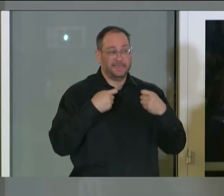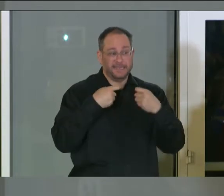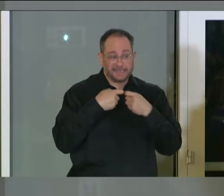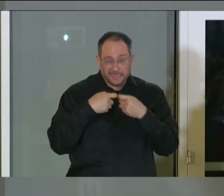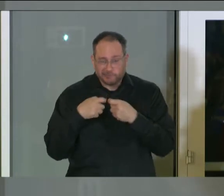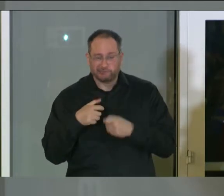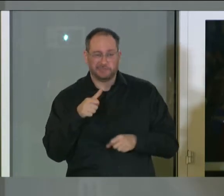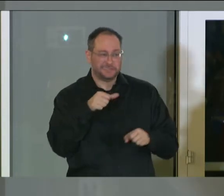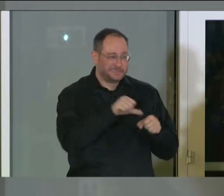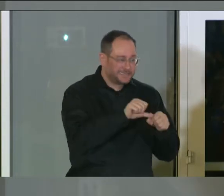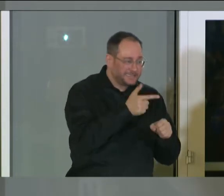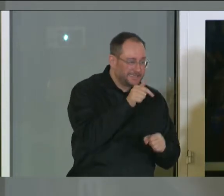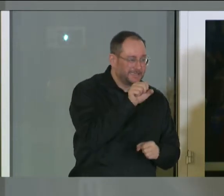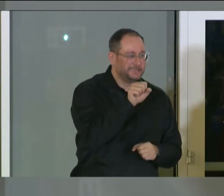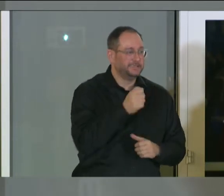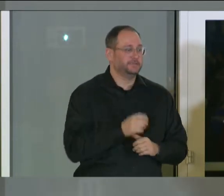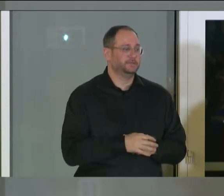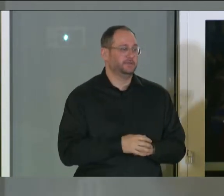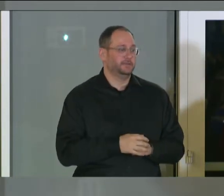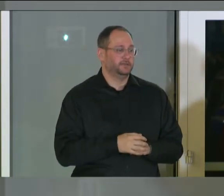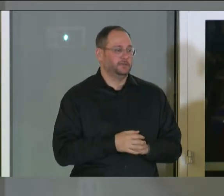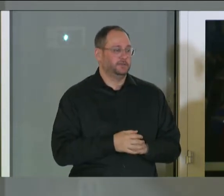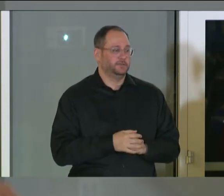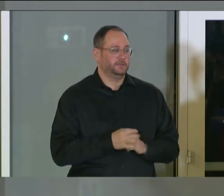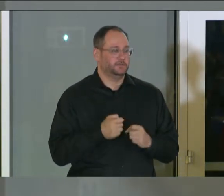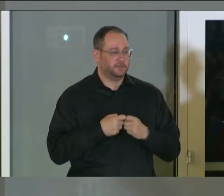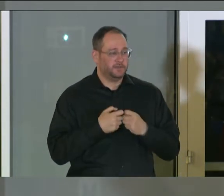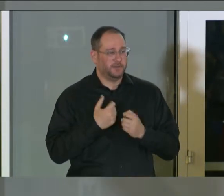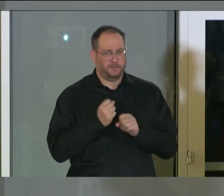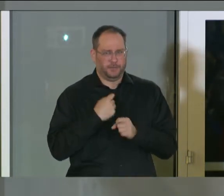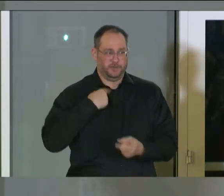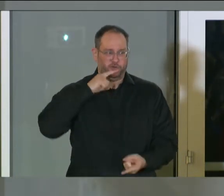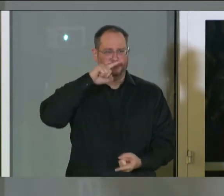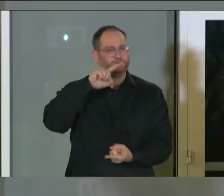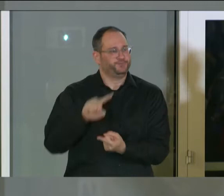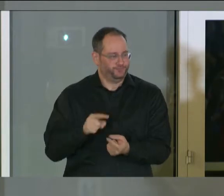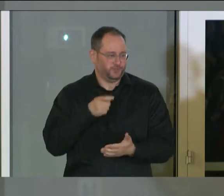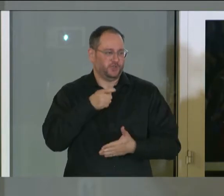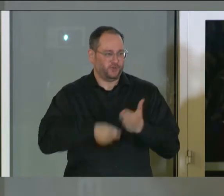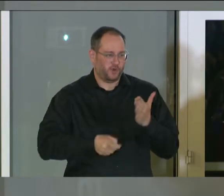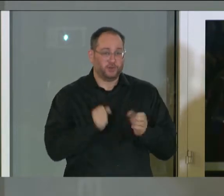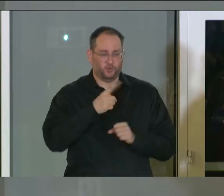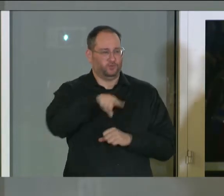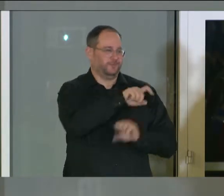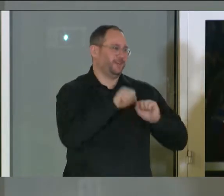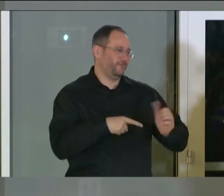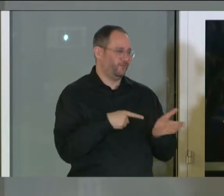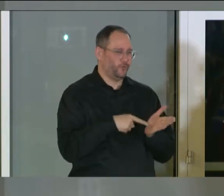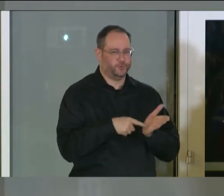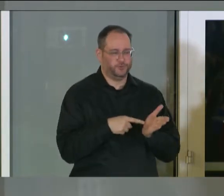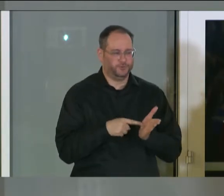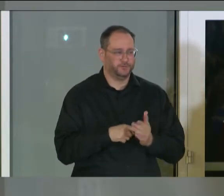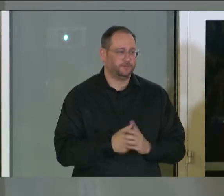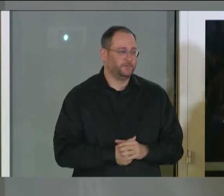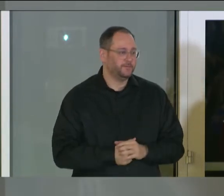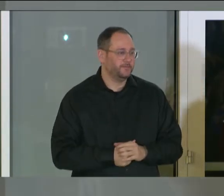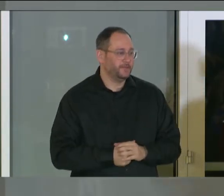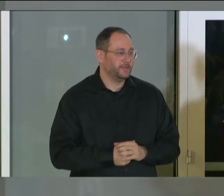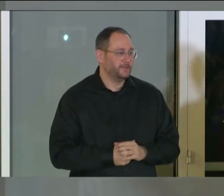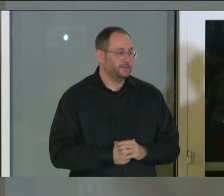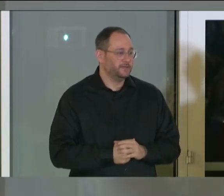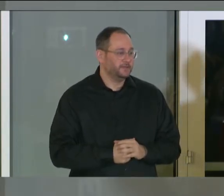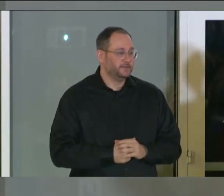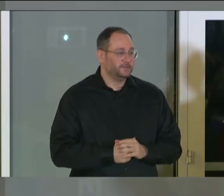can continue to make our city affordable is a range of options. And what I tried to do at